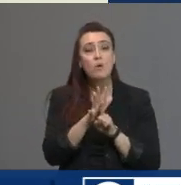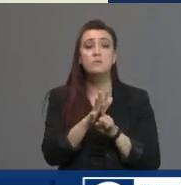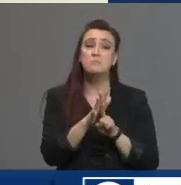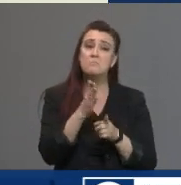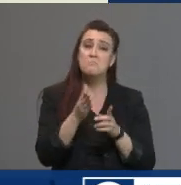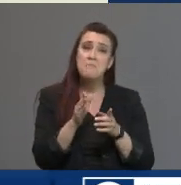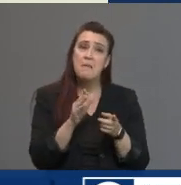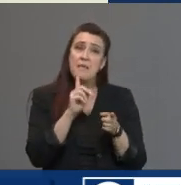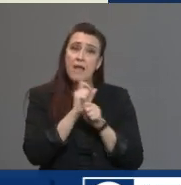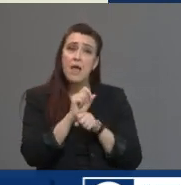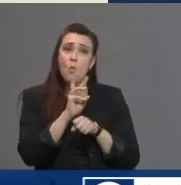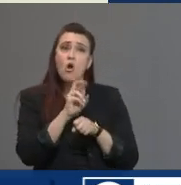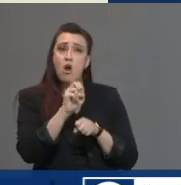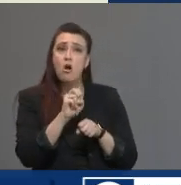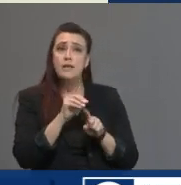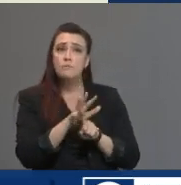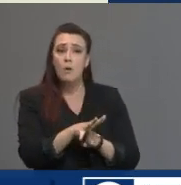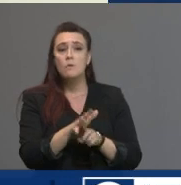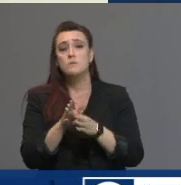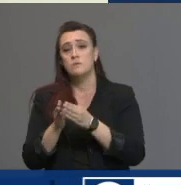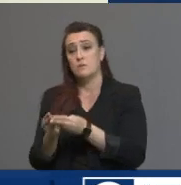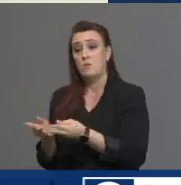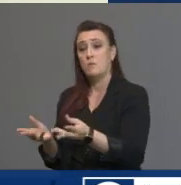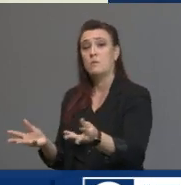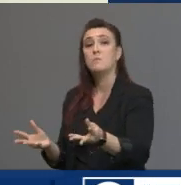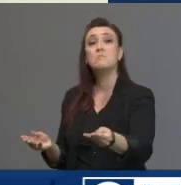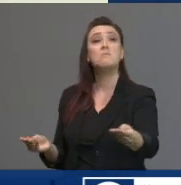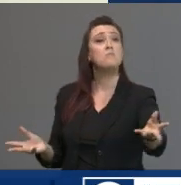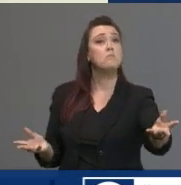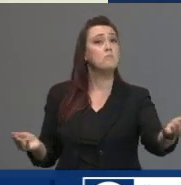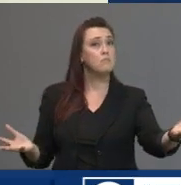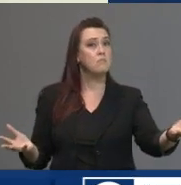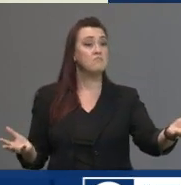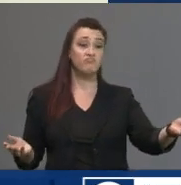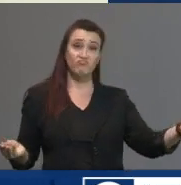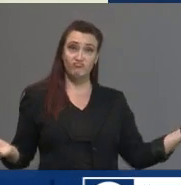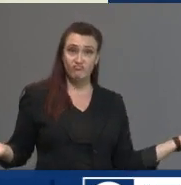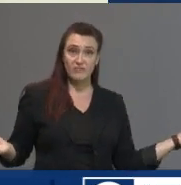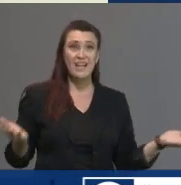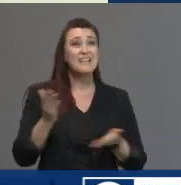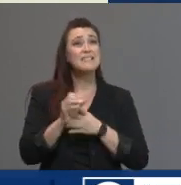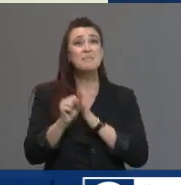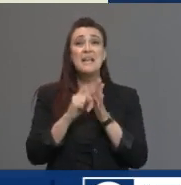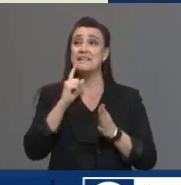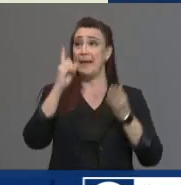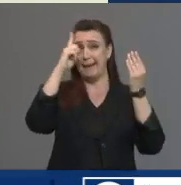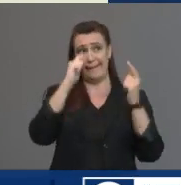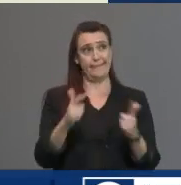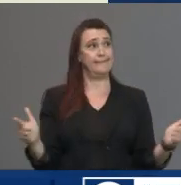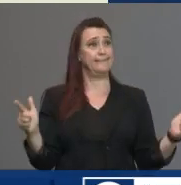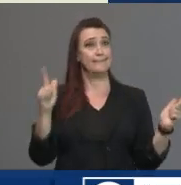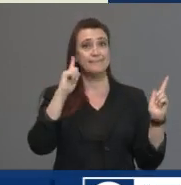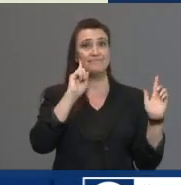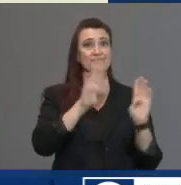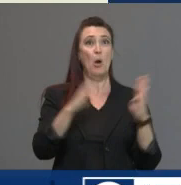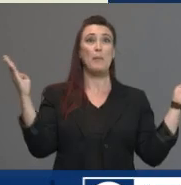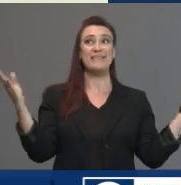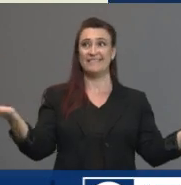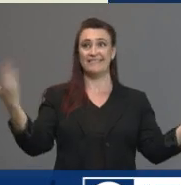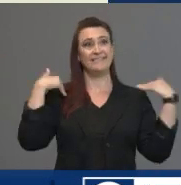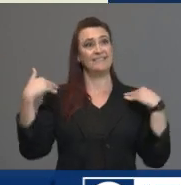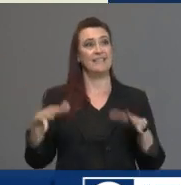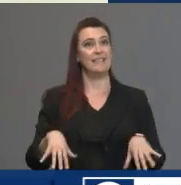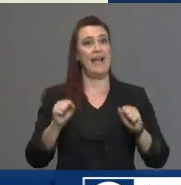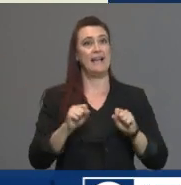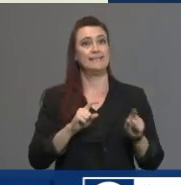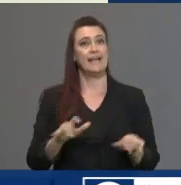other states, what they're saying is, if you're in doubt, come get a test. Over the course of time,